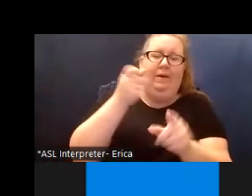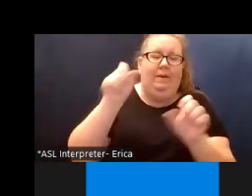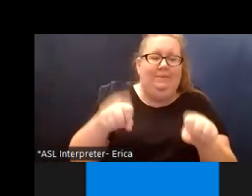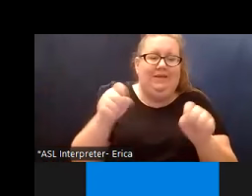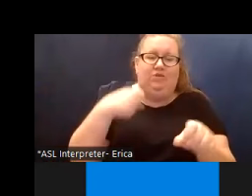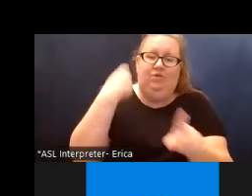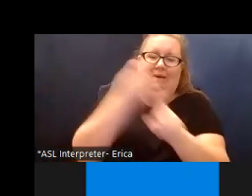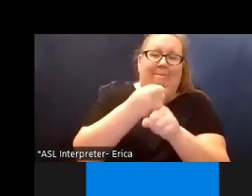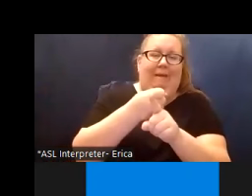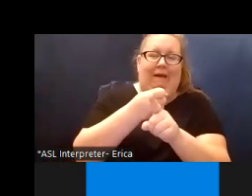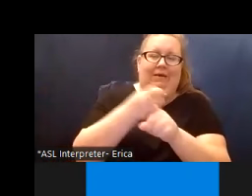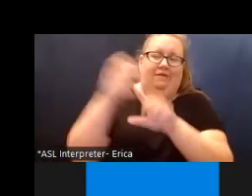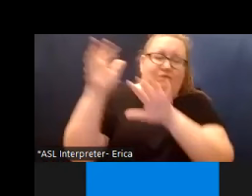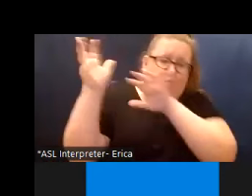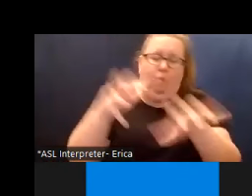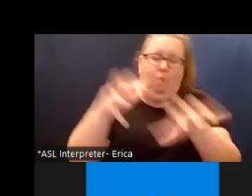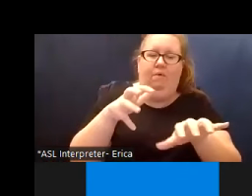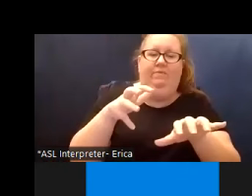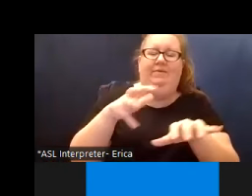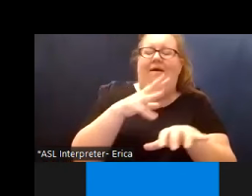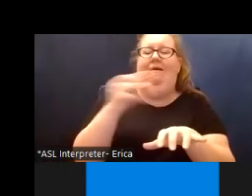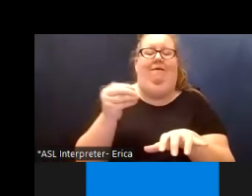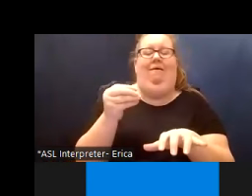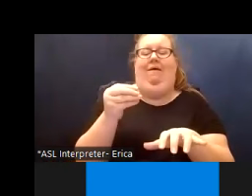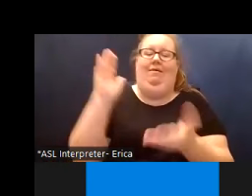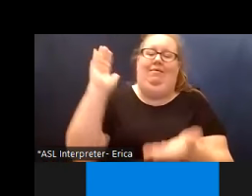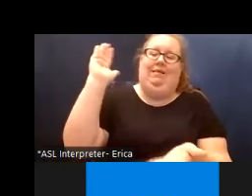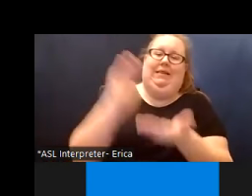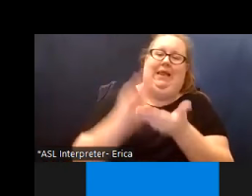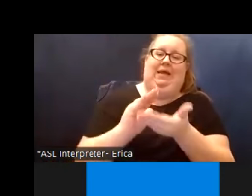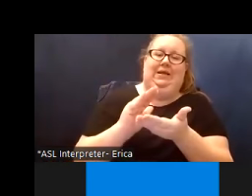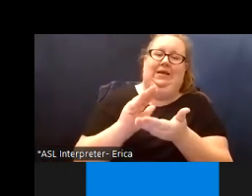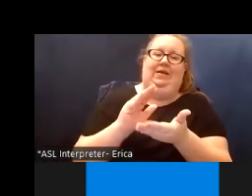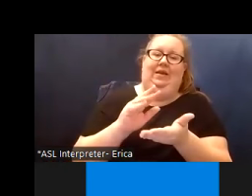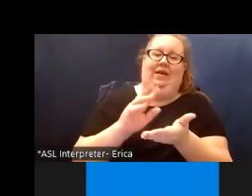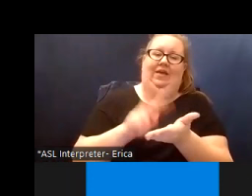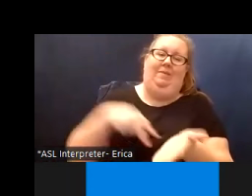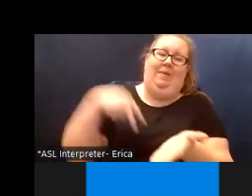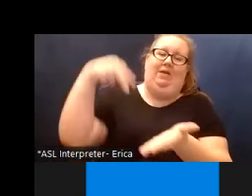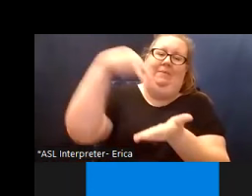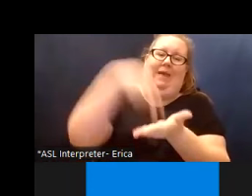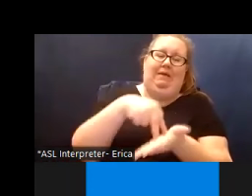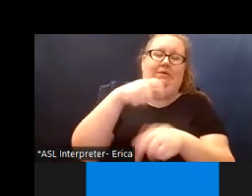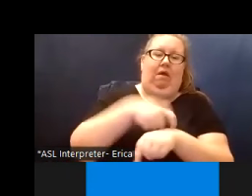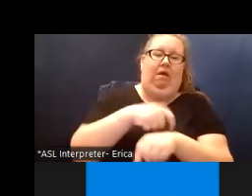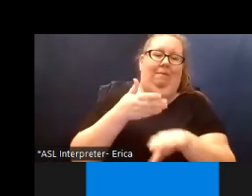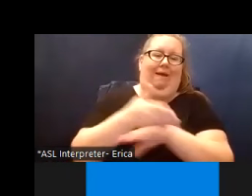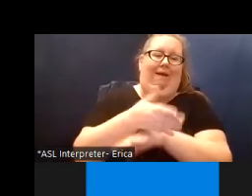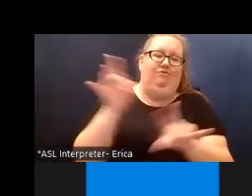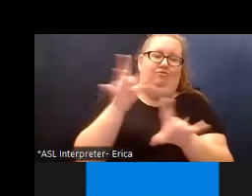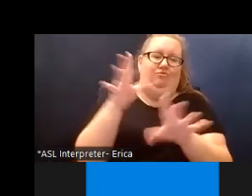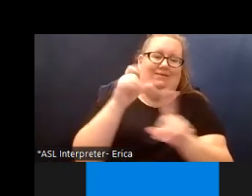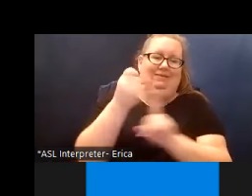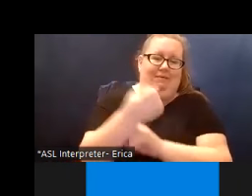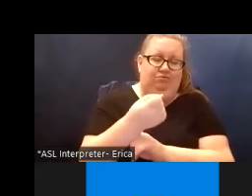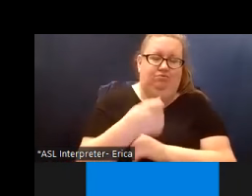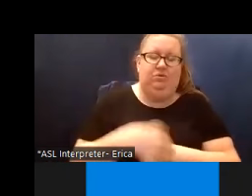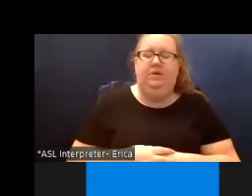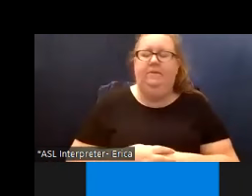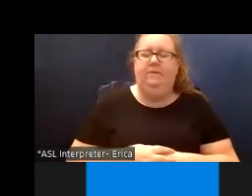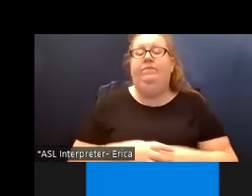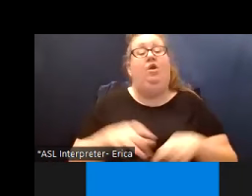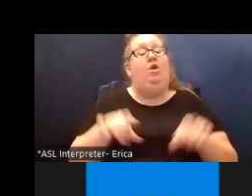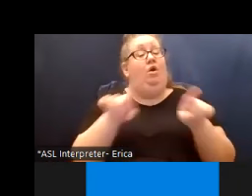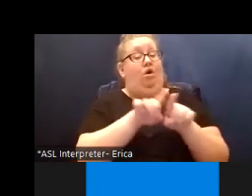storms and also lessen the bounce back time after disasters. This also starts to